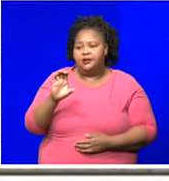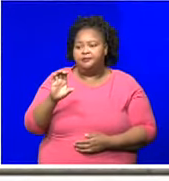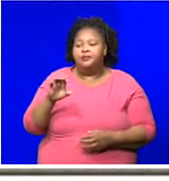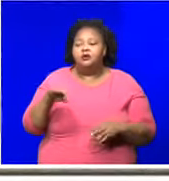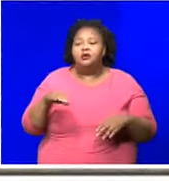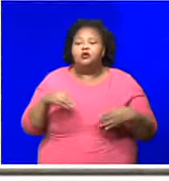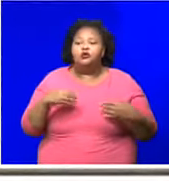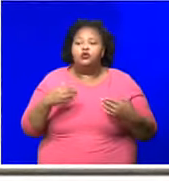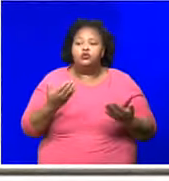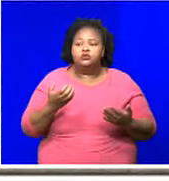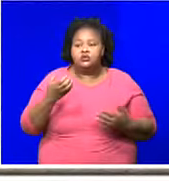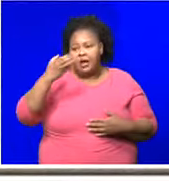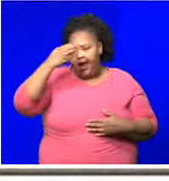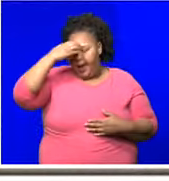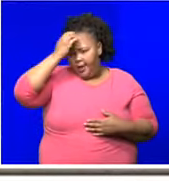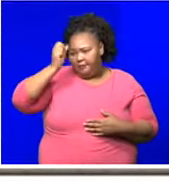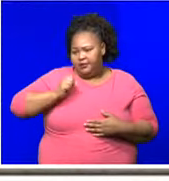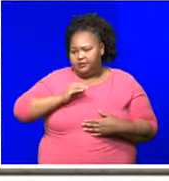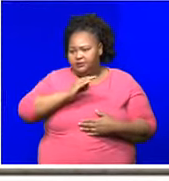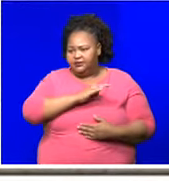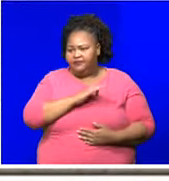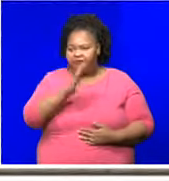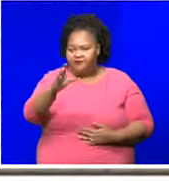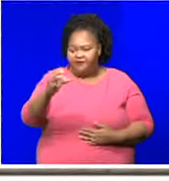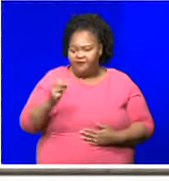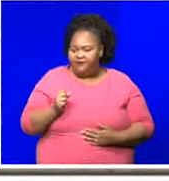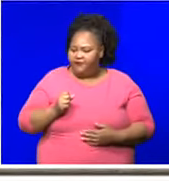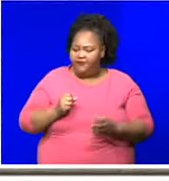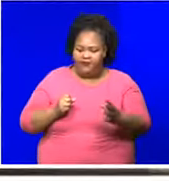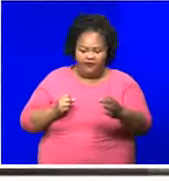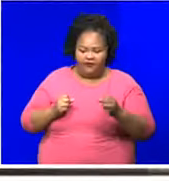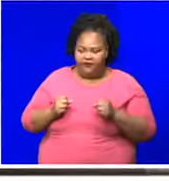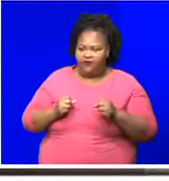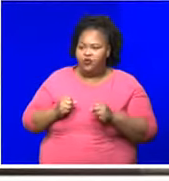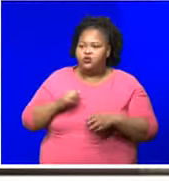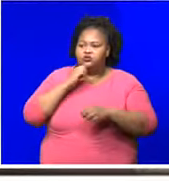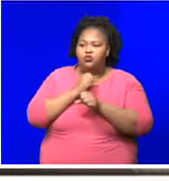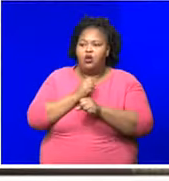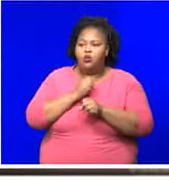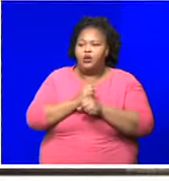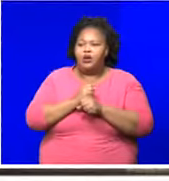lezivele sisebenza phela la ngaphandle sinebantwana